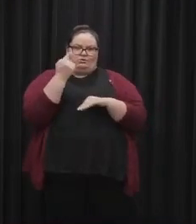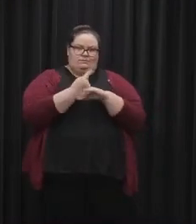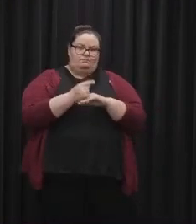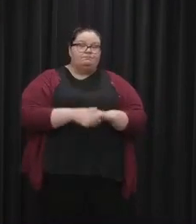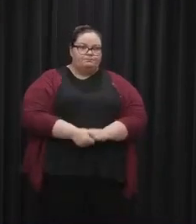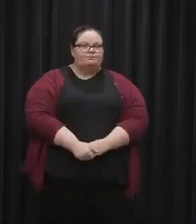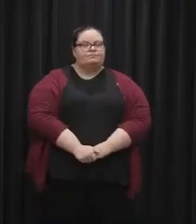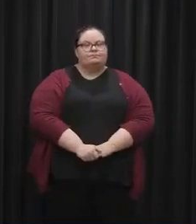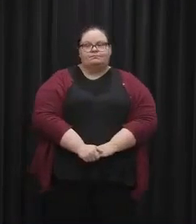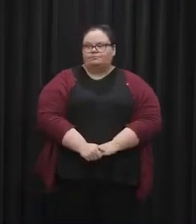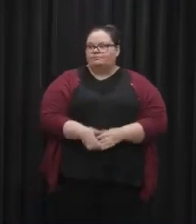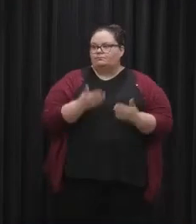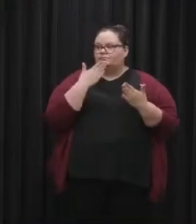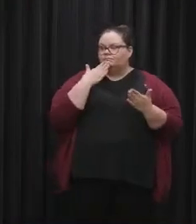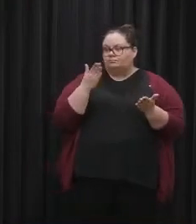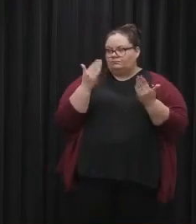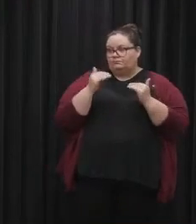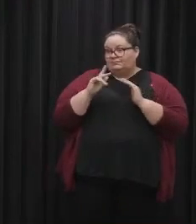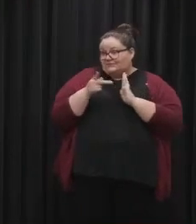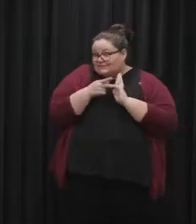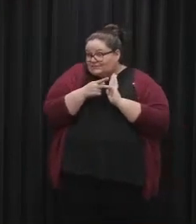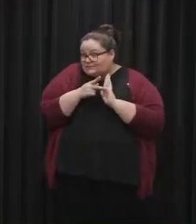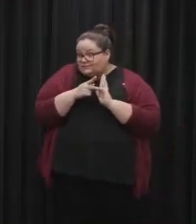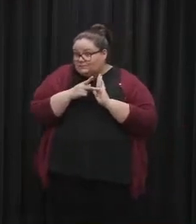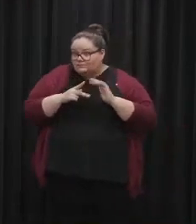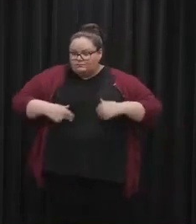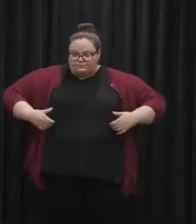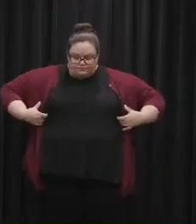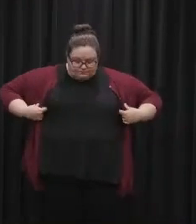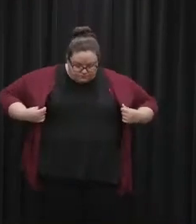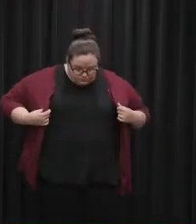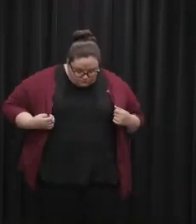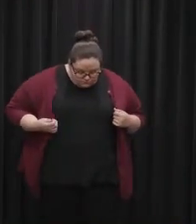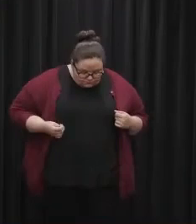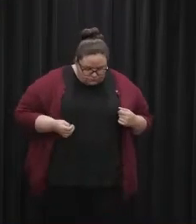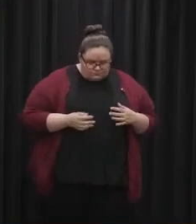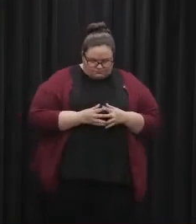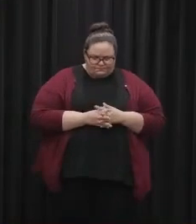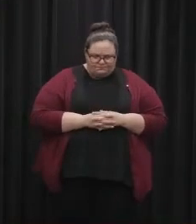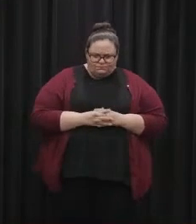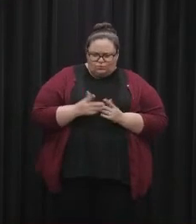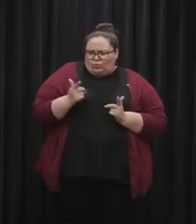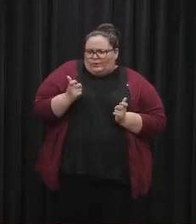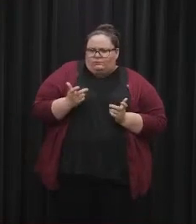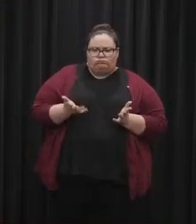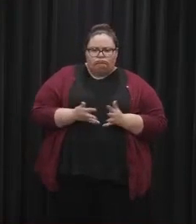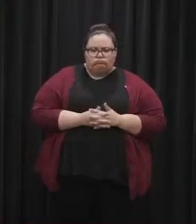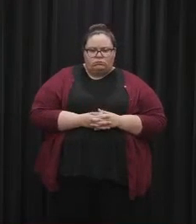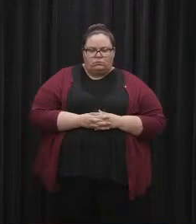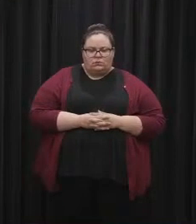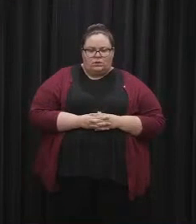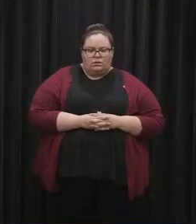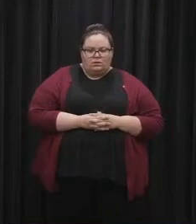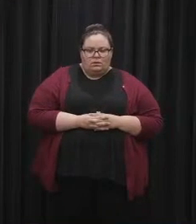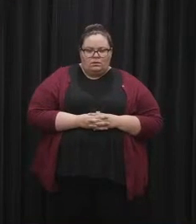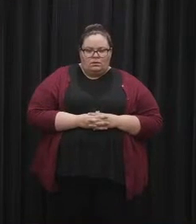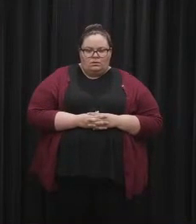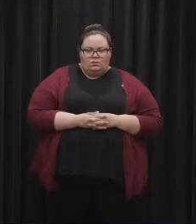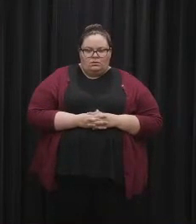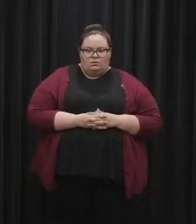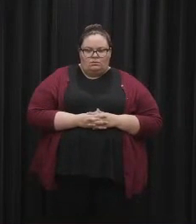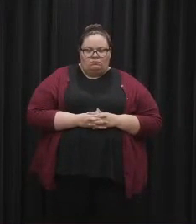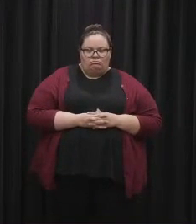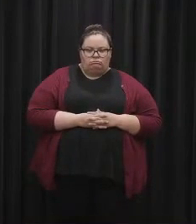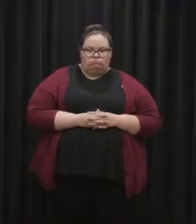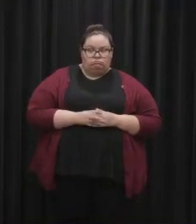days. Thank you. Laura, do you have a follow-up today? Yeah, just a quick one. I'm just wondering about any